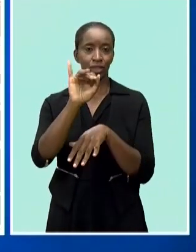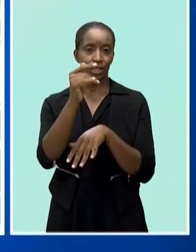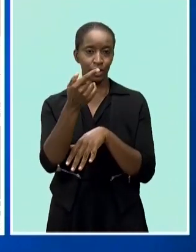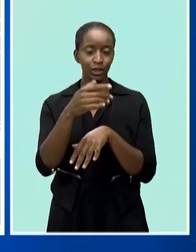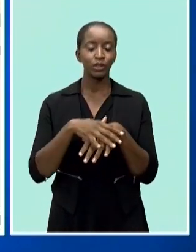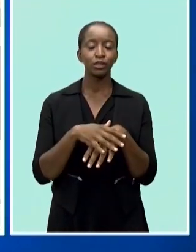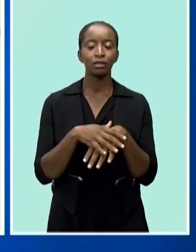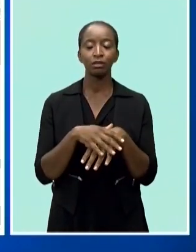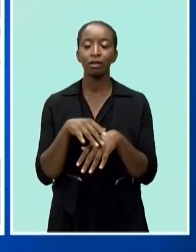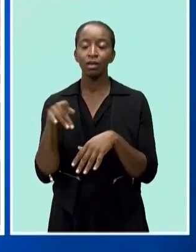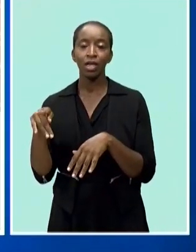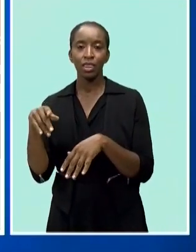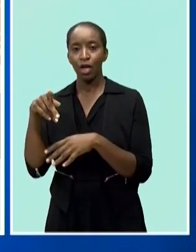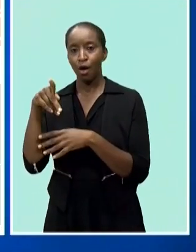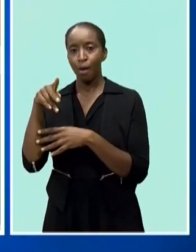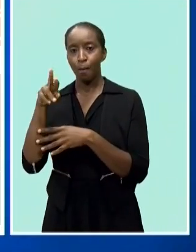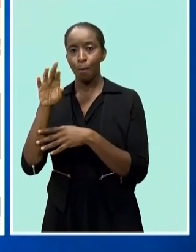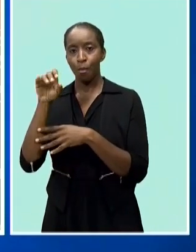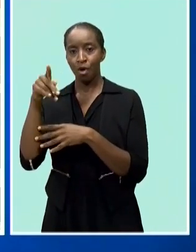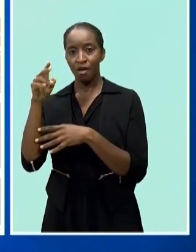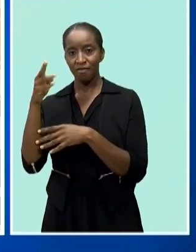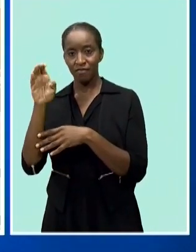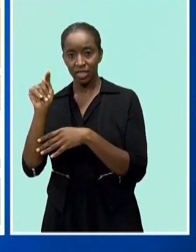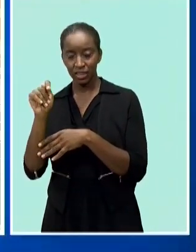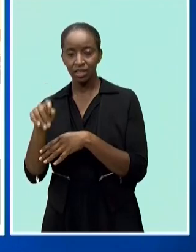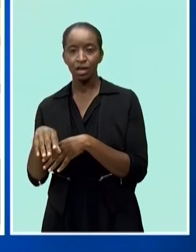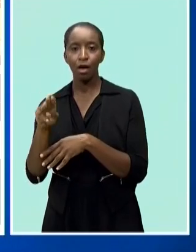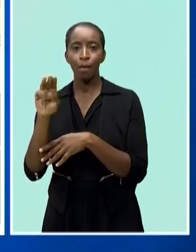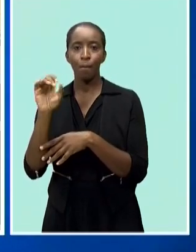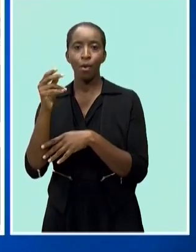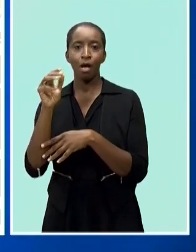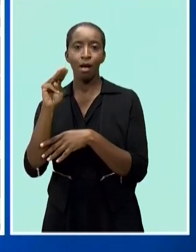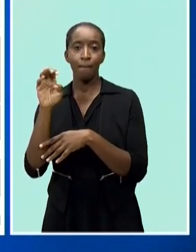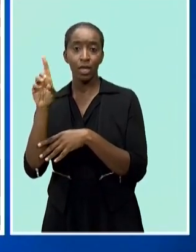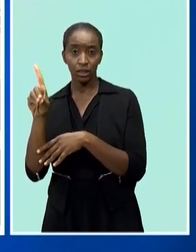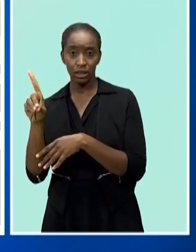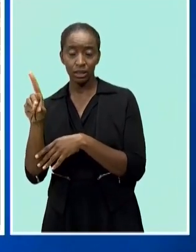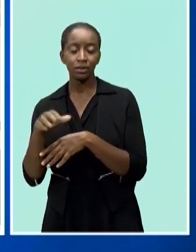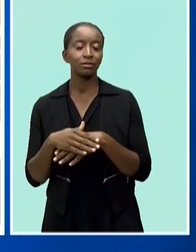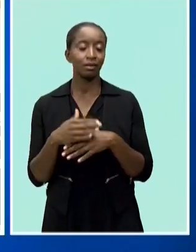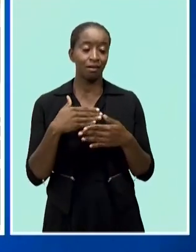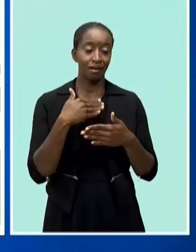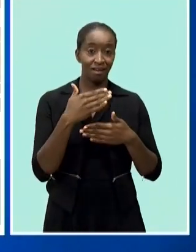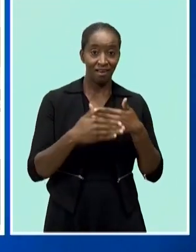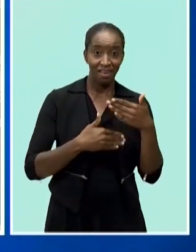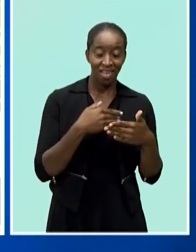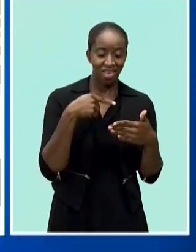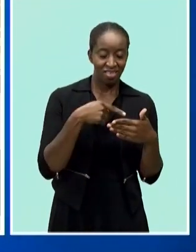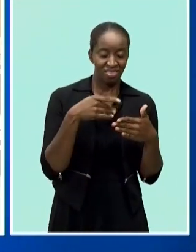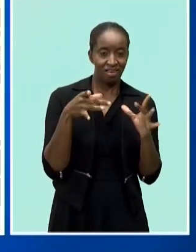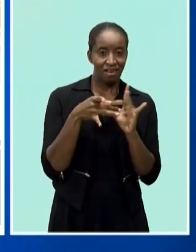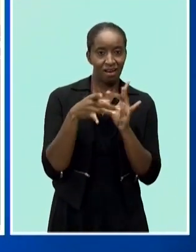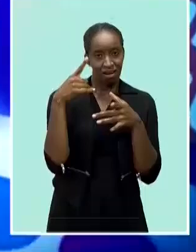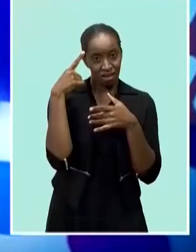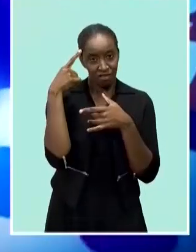quote from Prophet Muhammad. It read, "Kindness is a mark of faith, and those who aren't kind have no